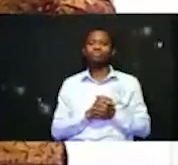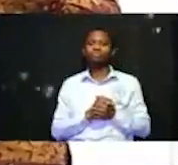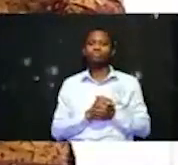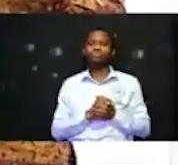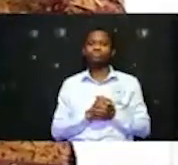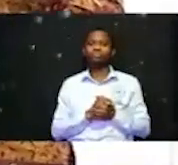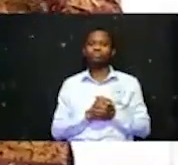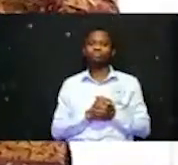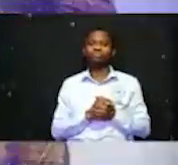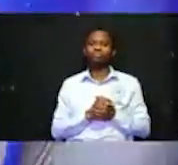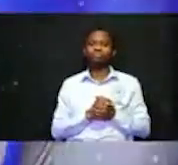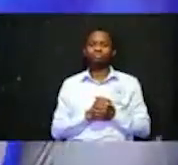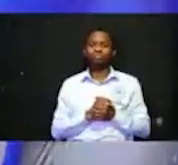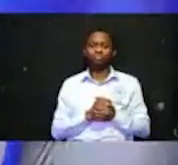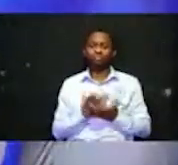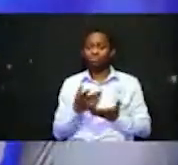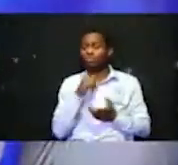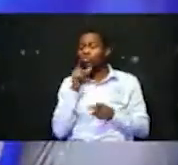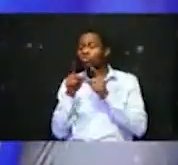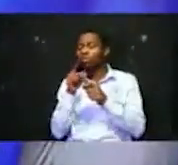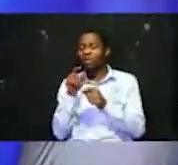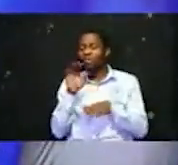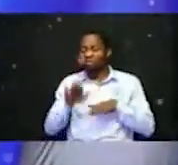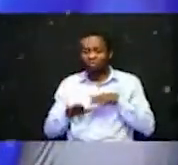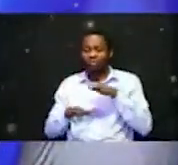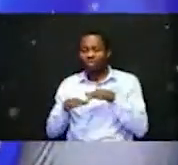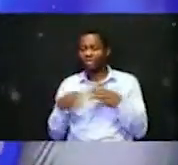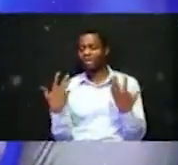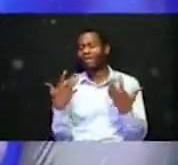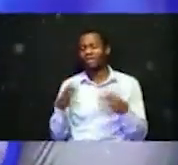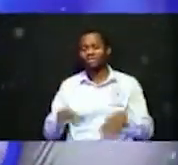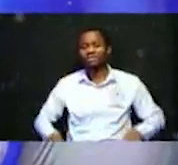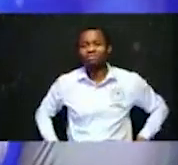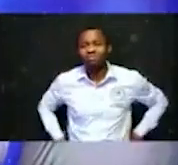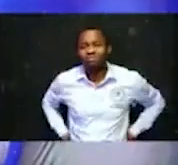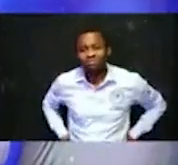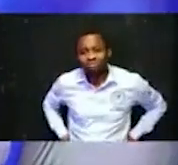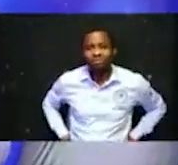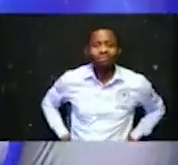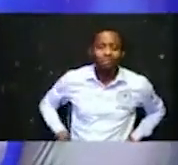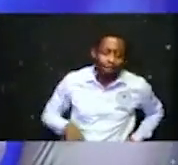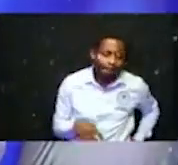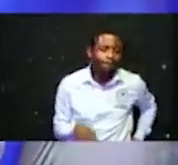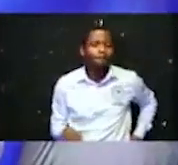not talking about walking and keeping your hands behind. No, I'm not